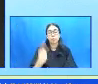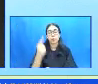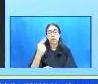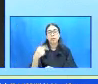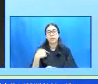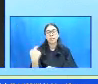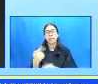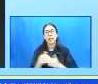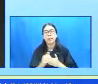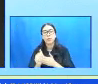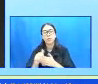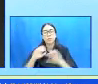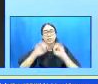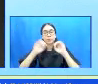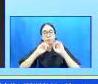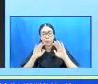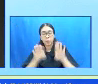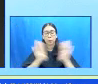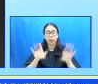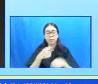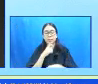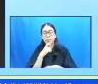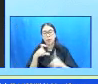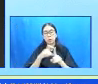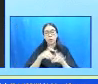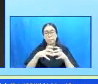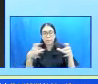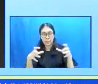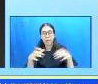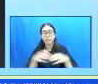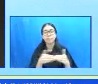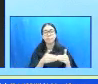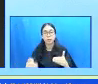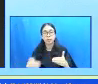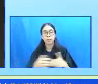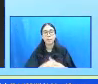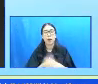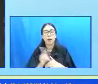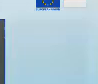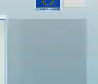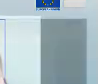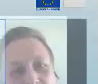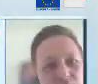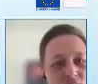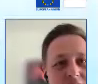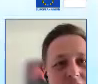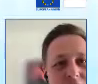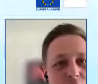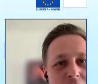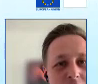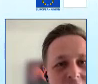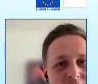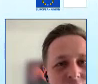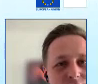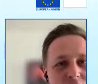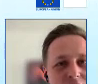which Karen, my co-moderator, will dive right into our panel discussion. So first we go to the opening